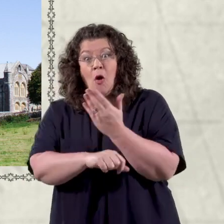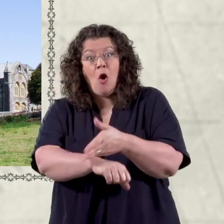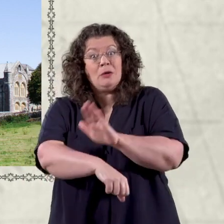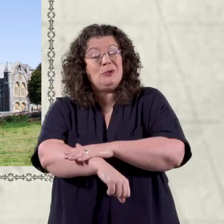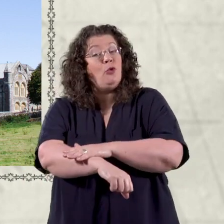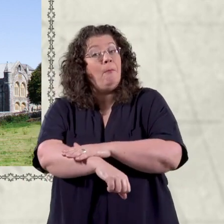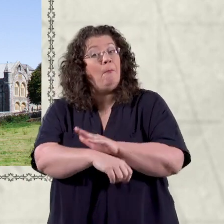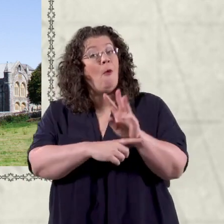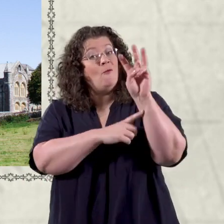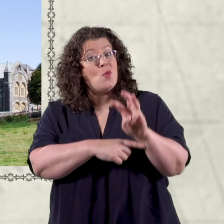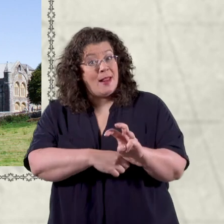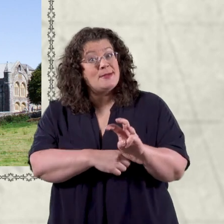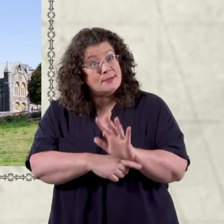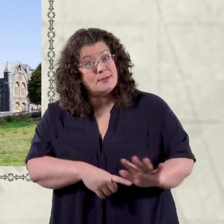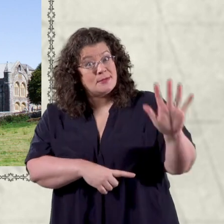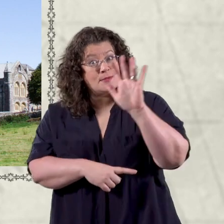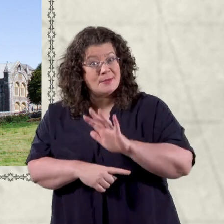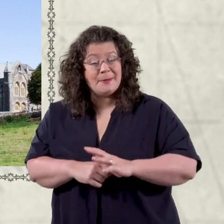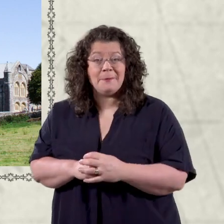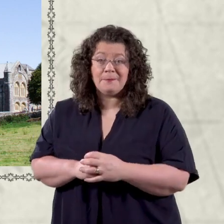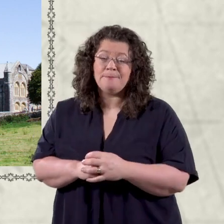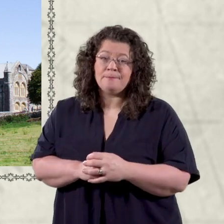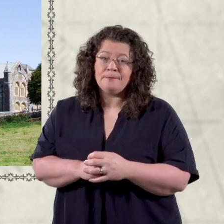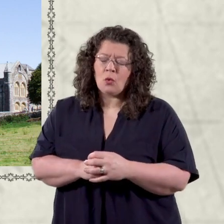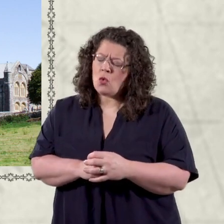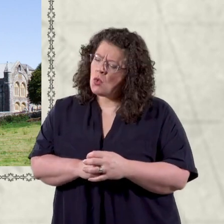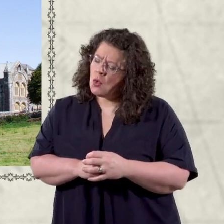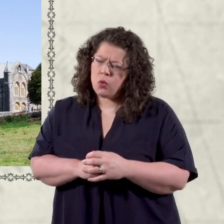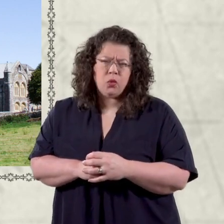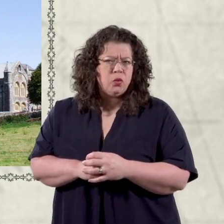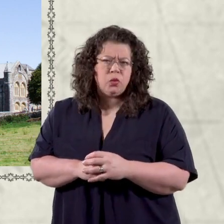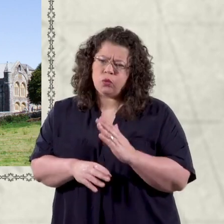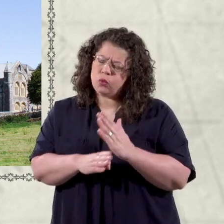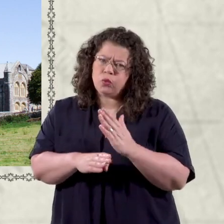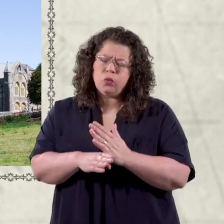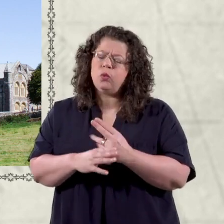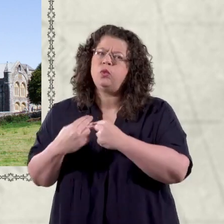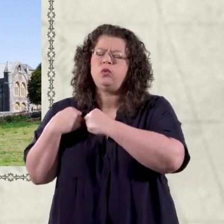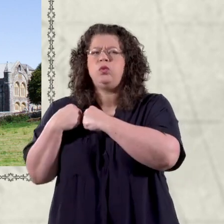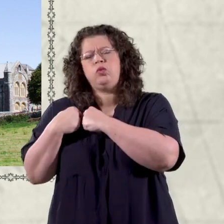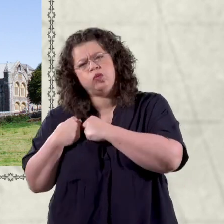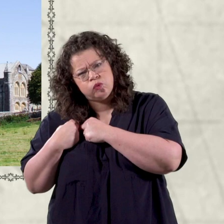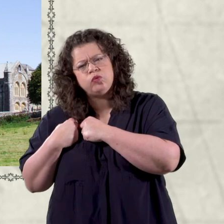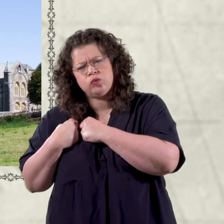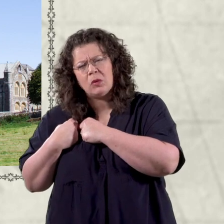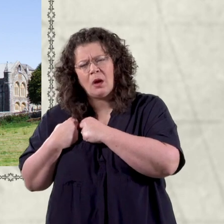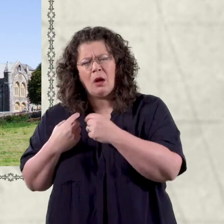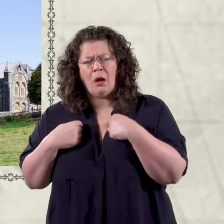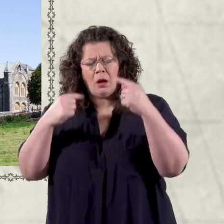the Archbishop of Wales. Oh, such a responsible job. And